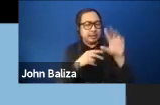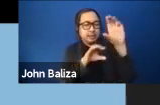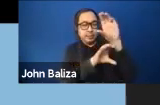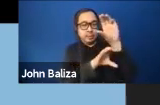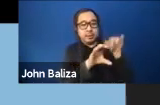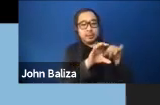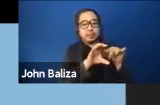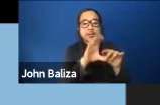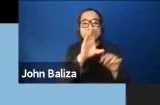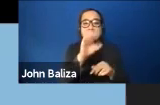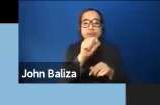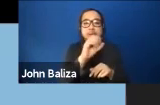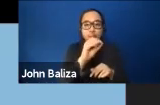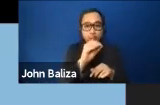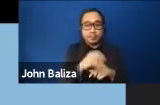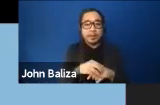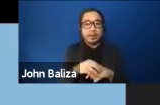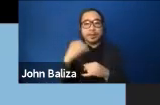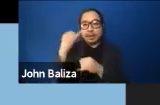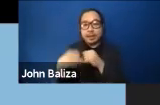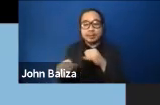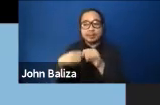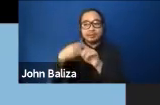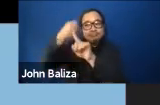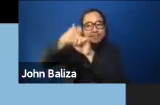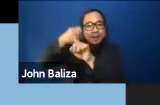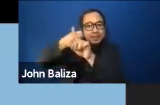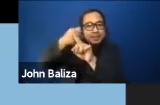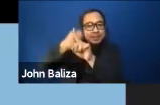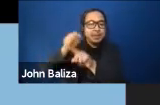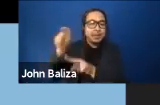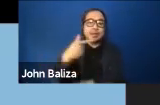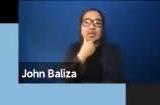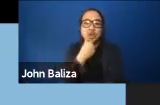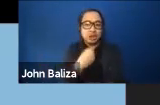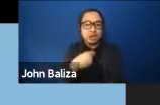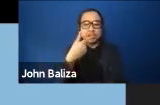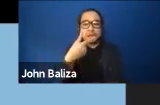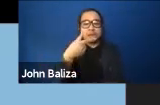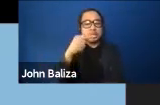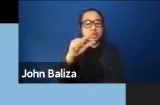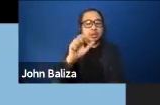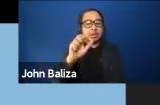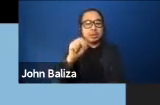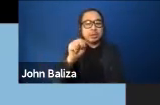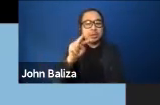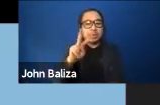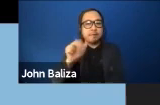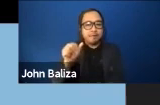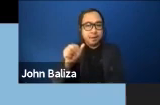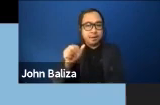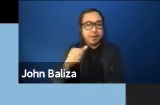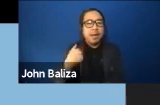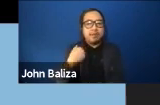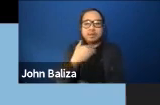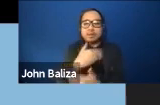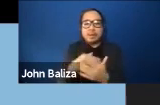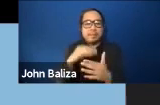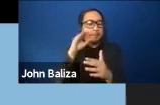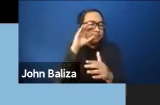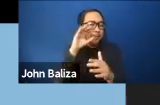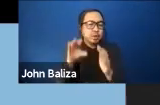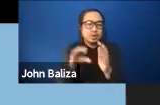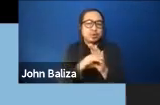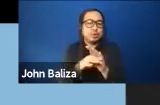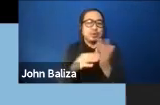we did the lobby at Geneva. There's some more picture that I could not show, like one we had to wait late at